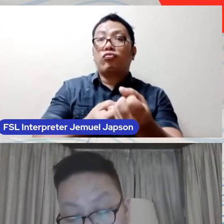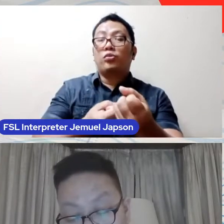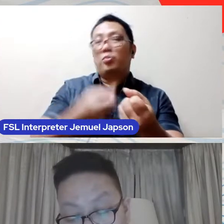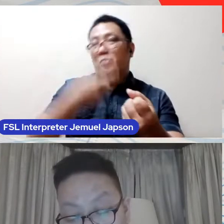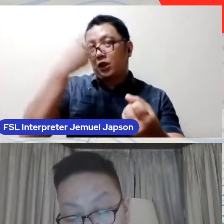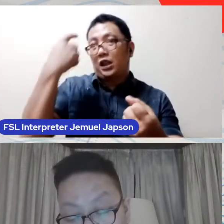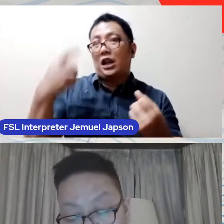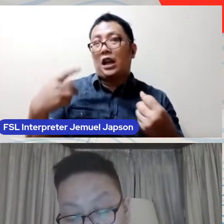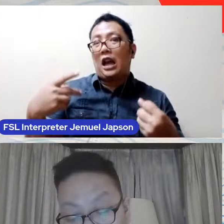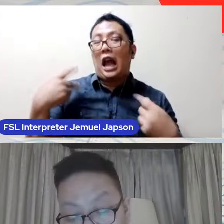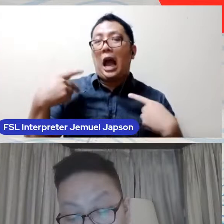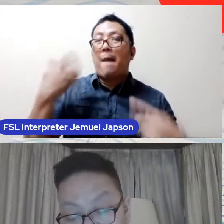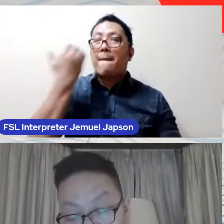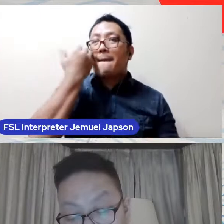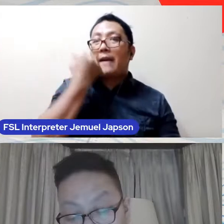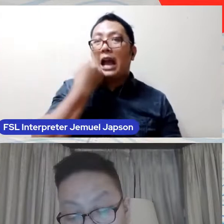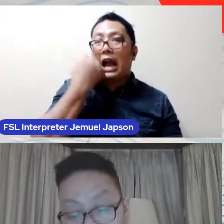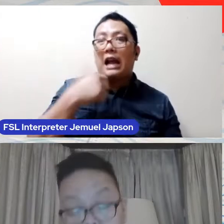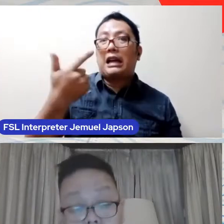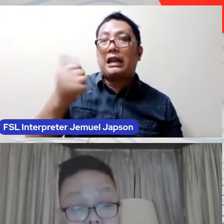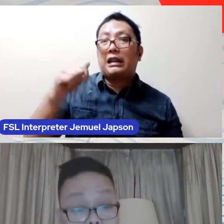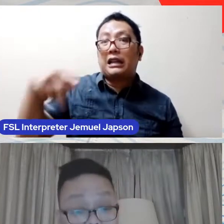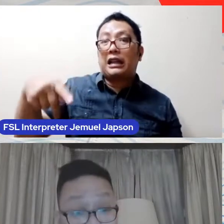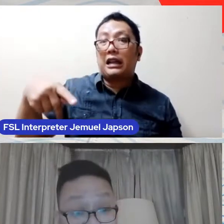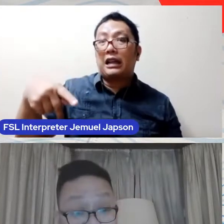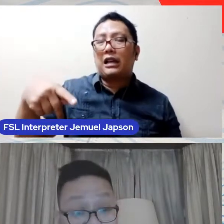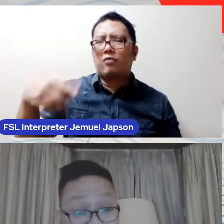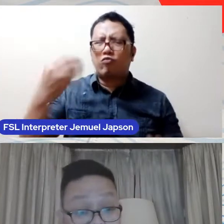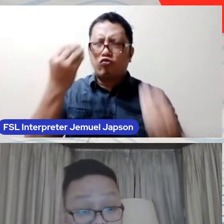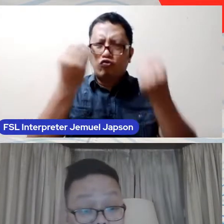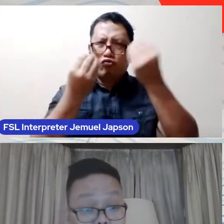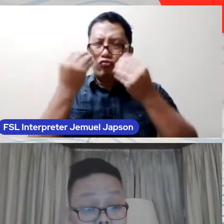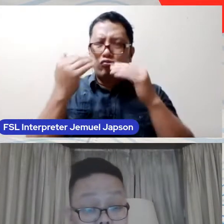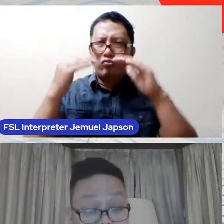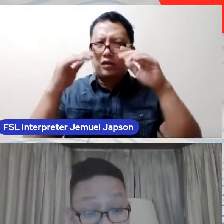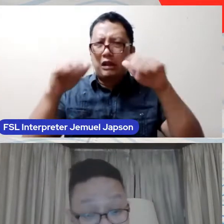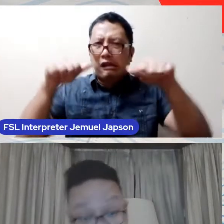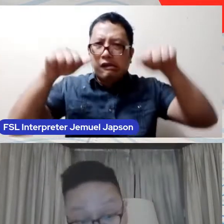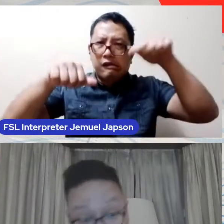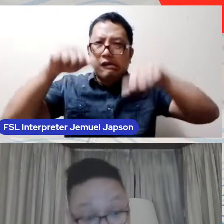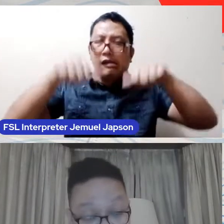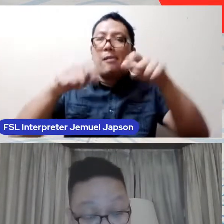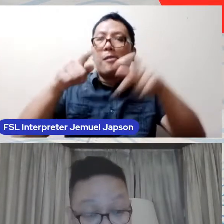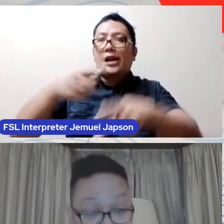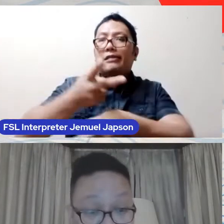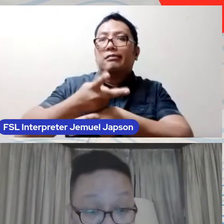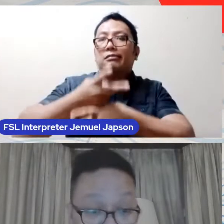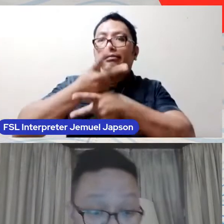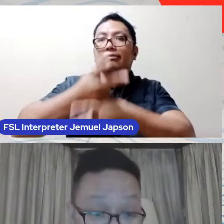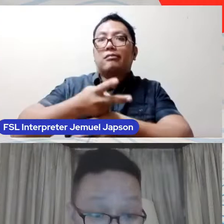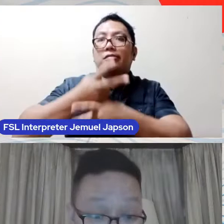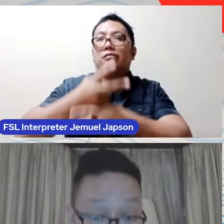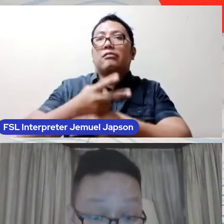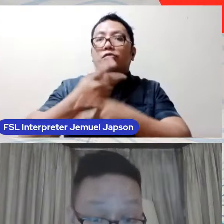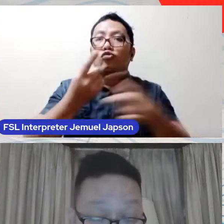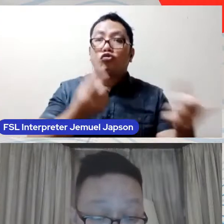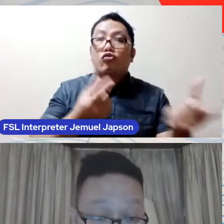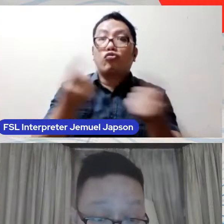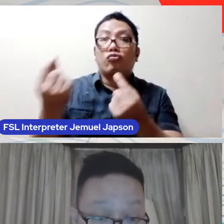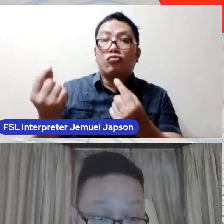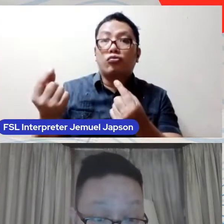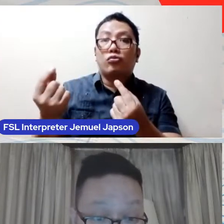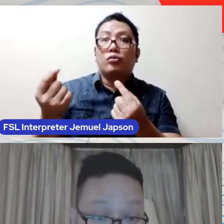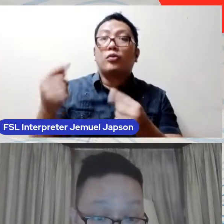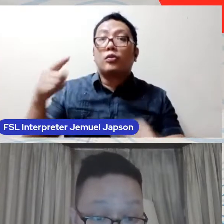agam-agam. Pero paano mo i-dispel yung agam-agam na yun? It has to be carefully designed para yung